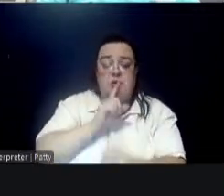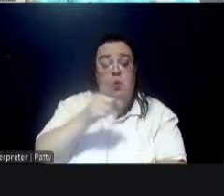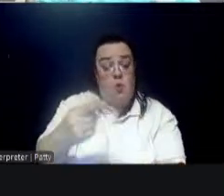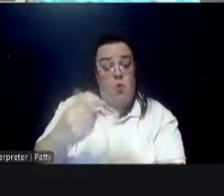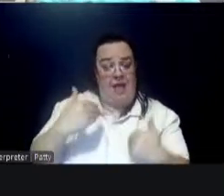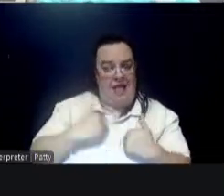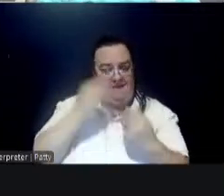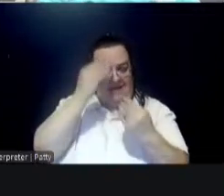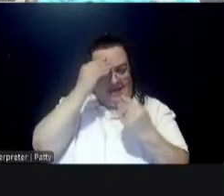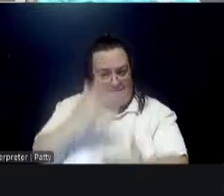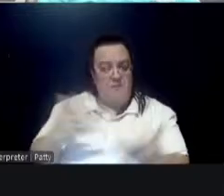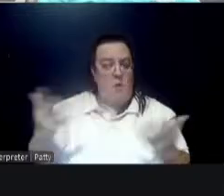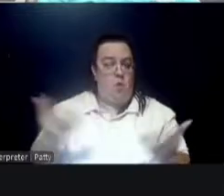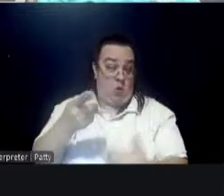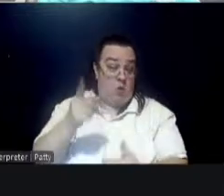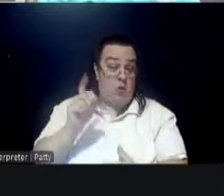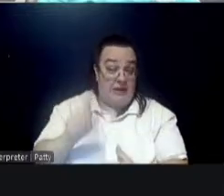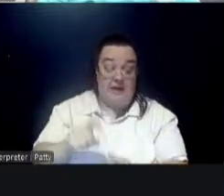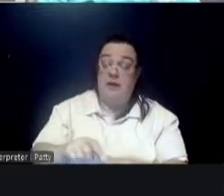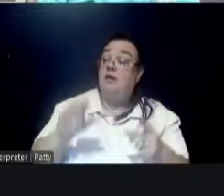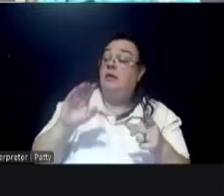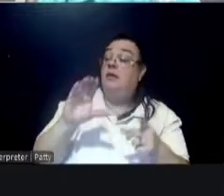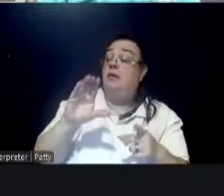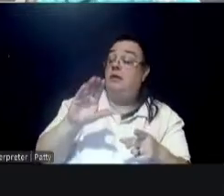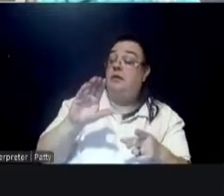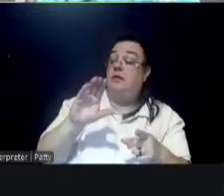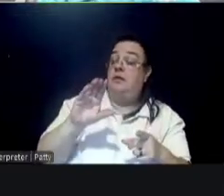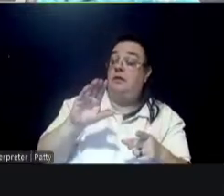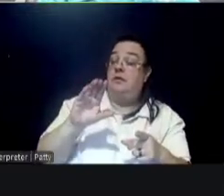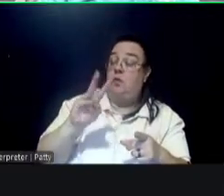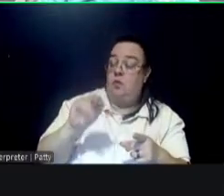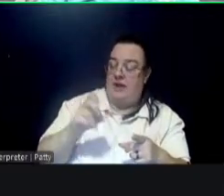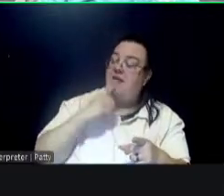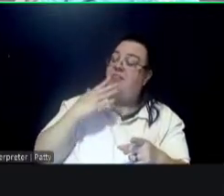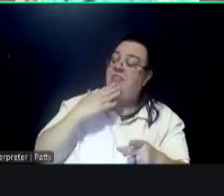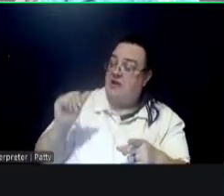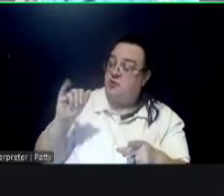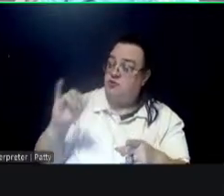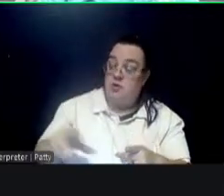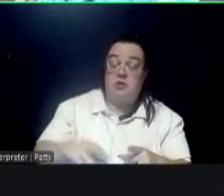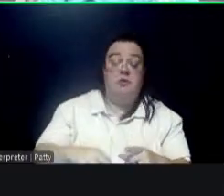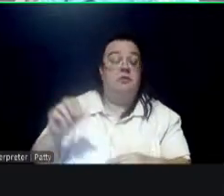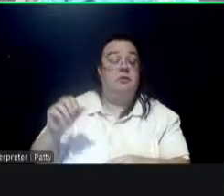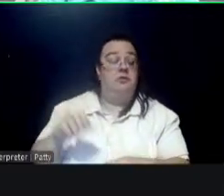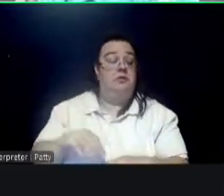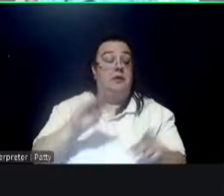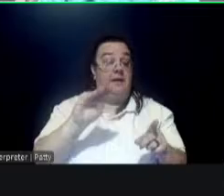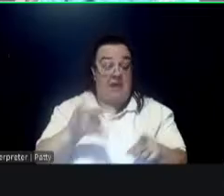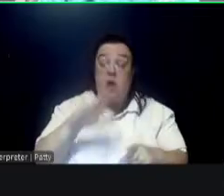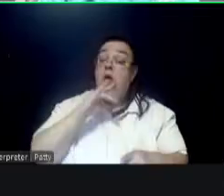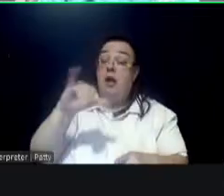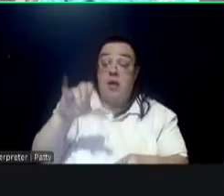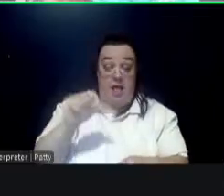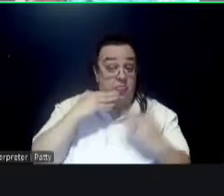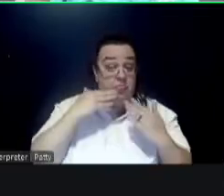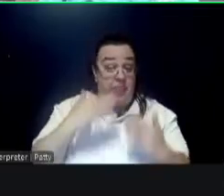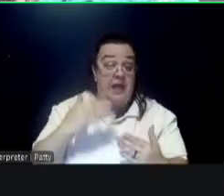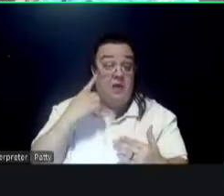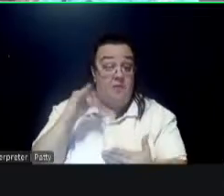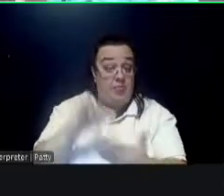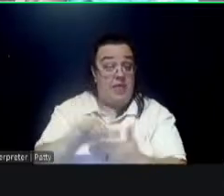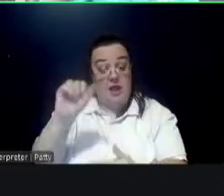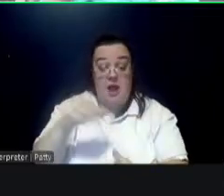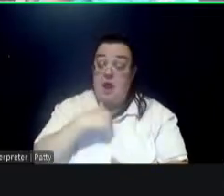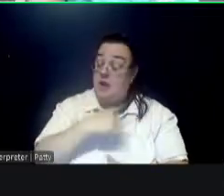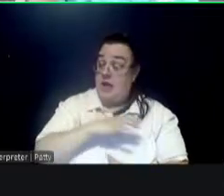need. Thank you, sir. Yes, sir. Yeah, thank you for that. I think it's this. I mean,